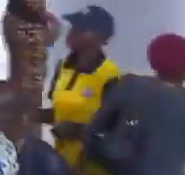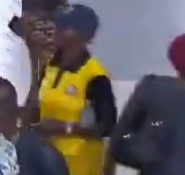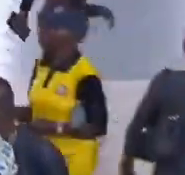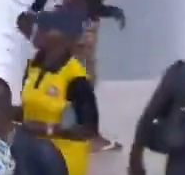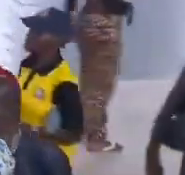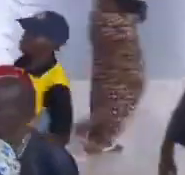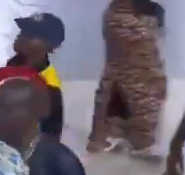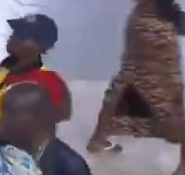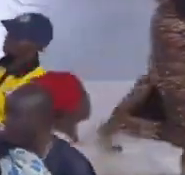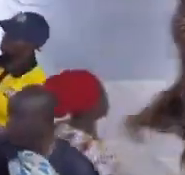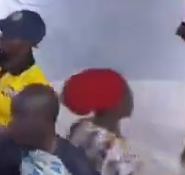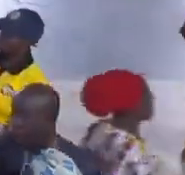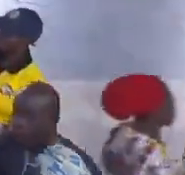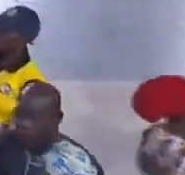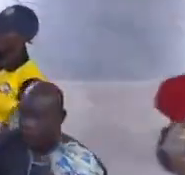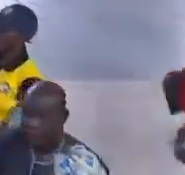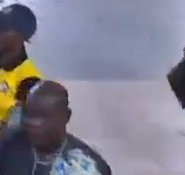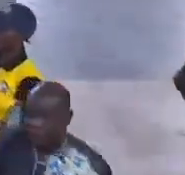Hallelujah.